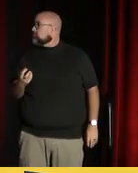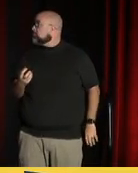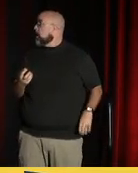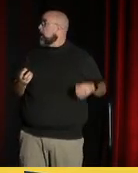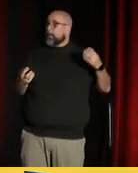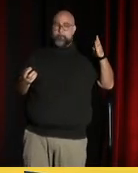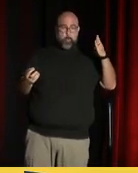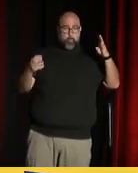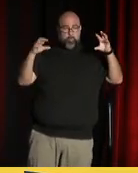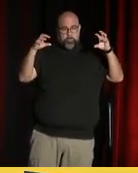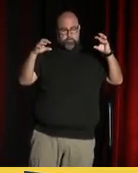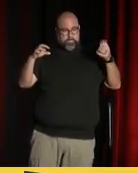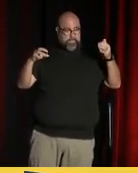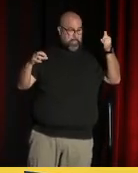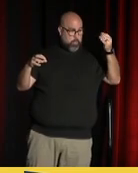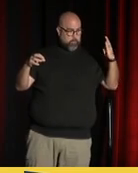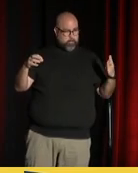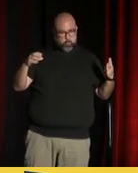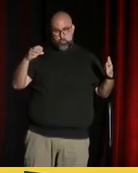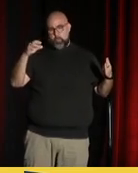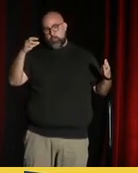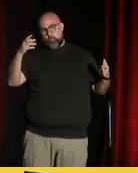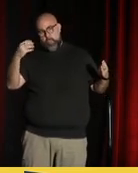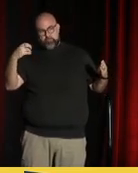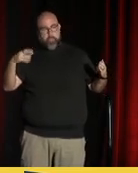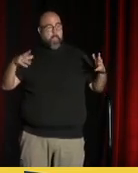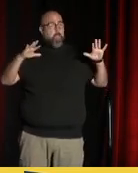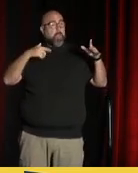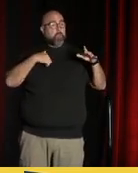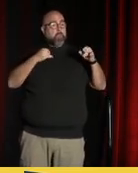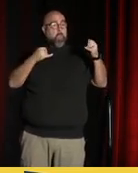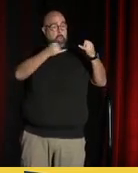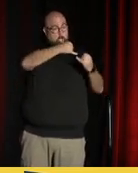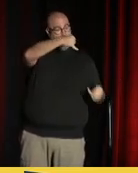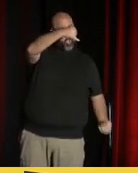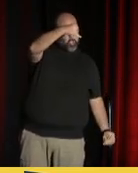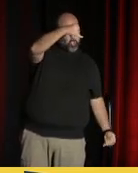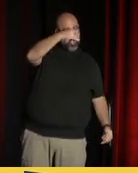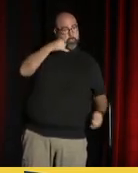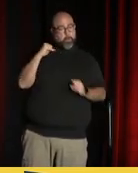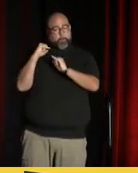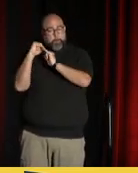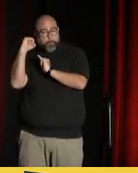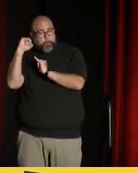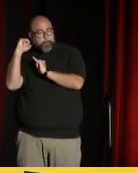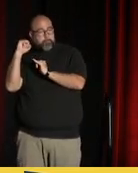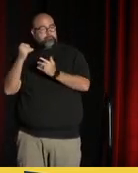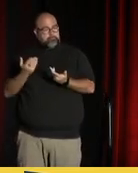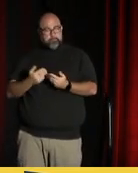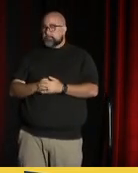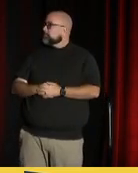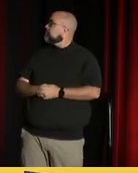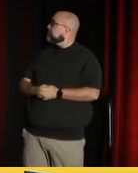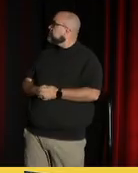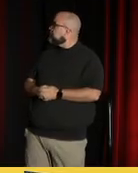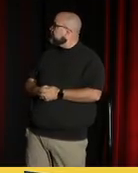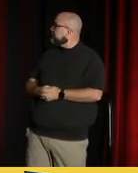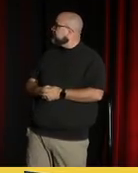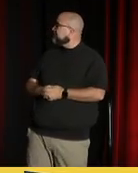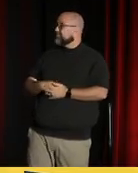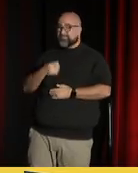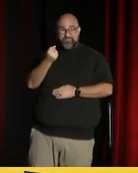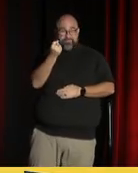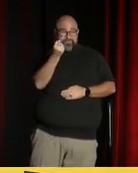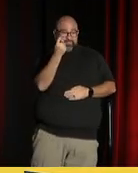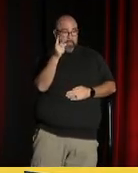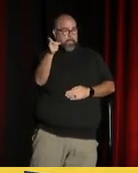blue pom-pom. It has a long string on this side, has a little short string over here. Now, because this